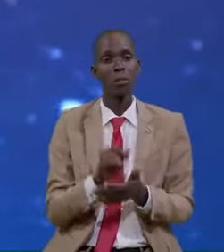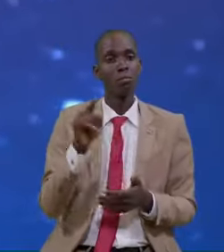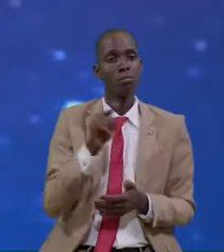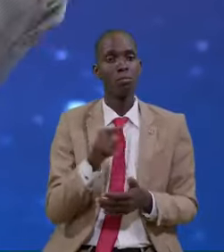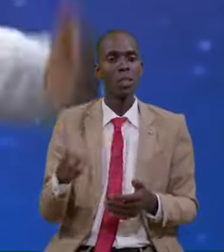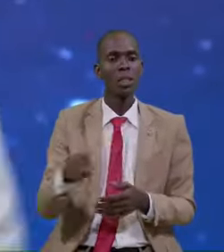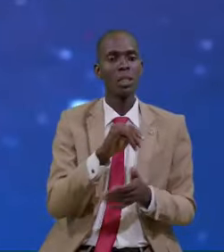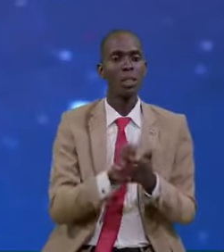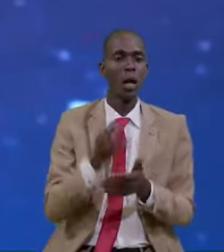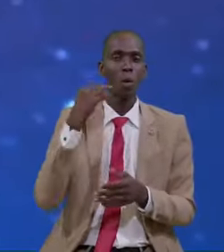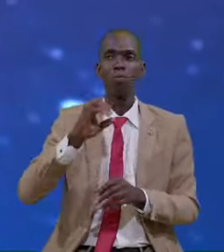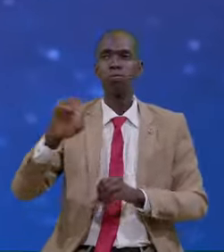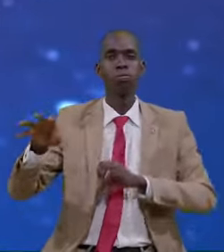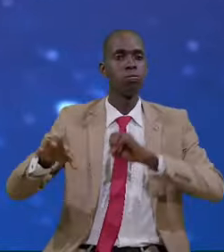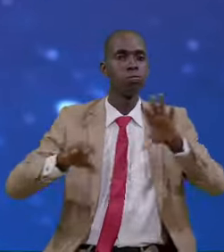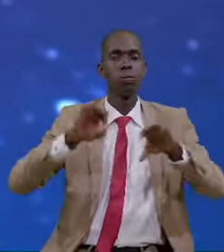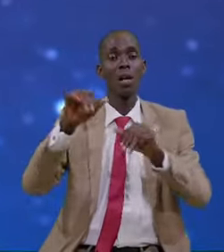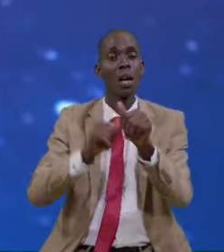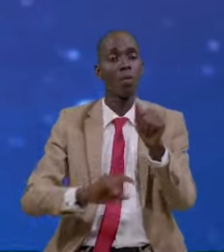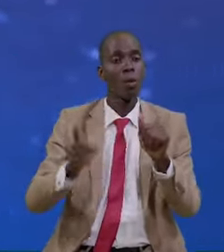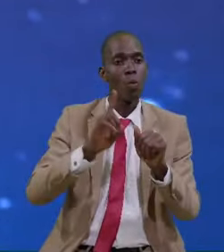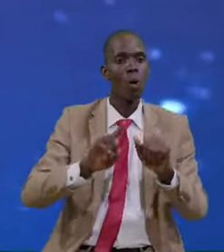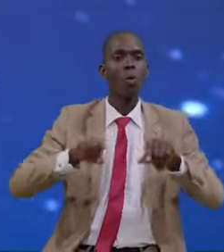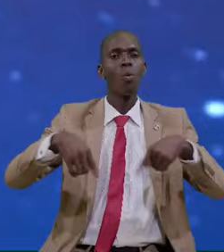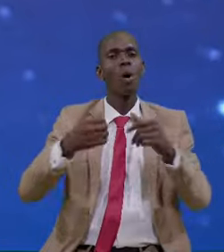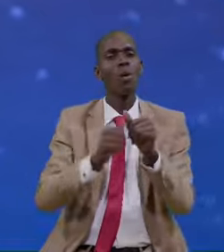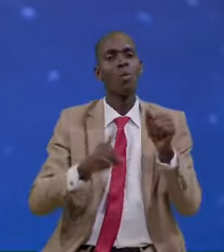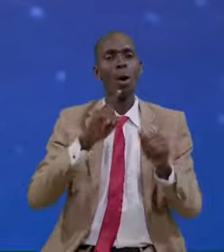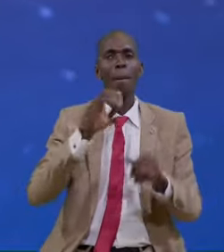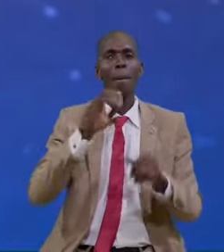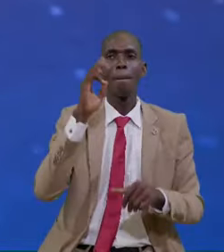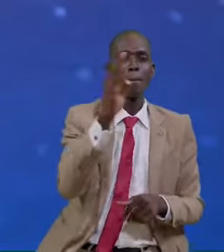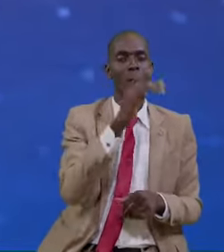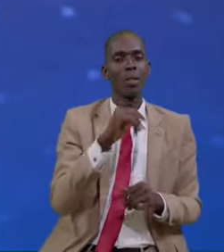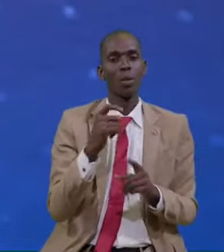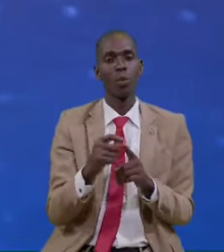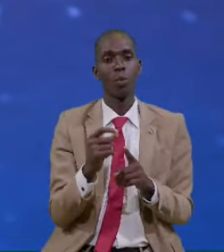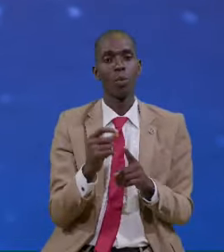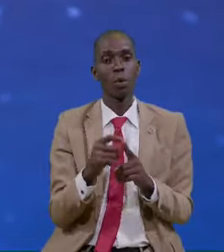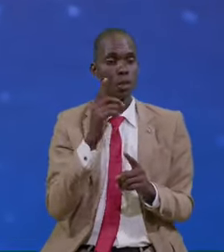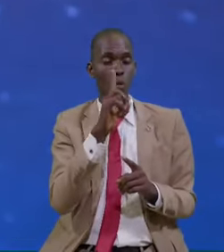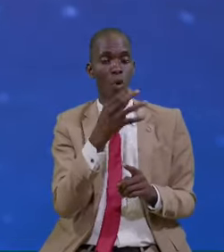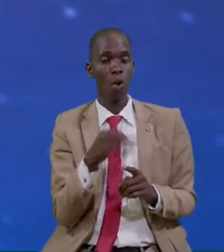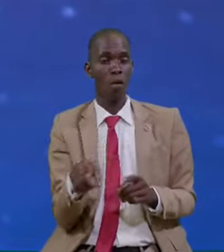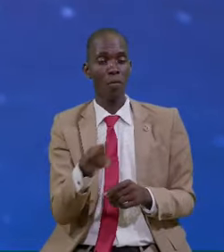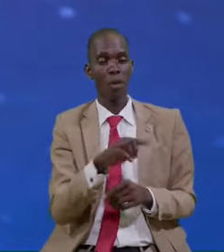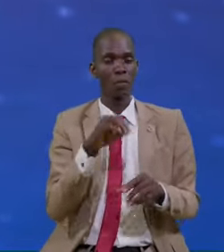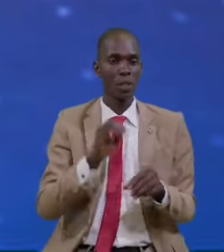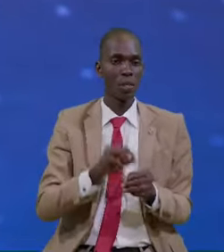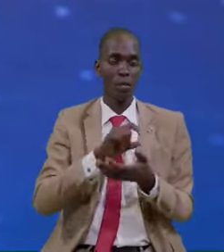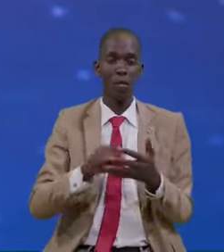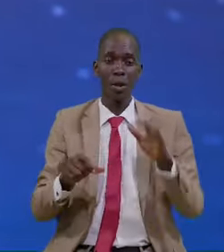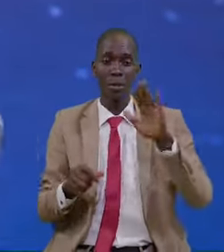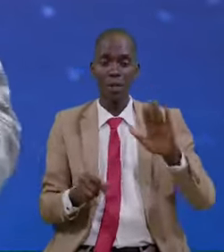abroad went everywhere preaching the word. Look at one of them. We're looking at verse 5. In